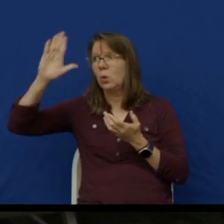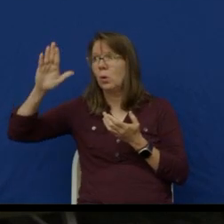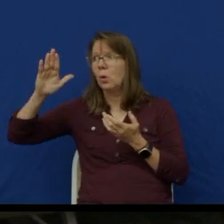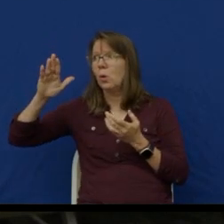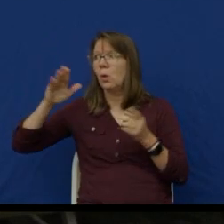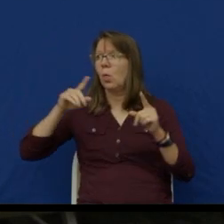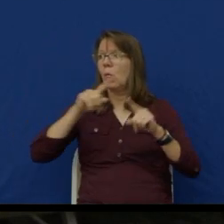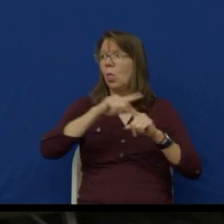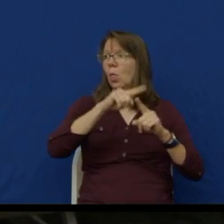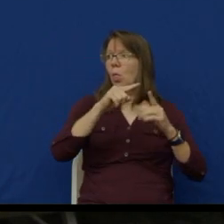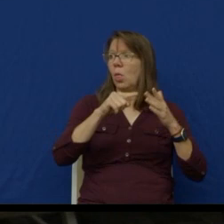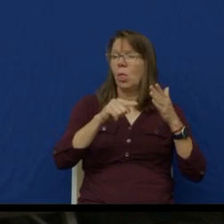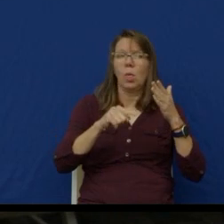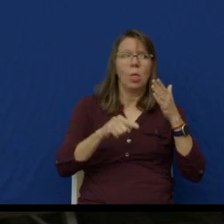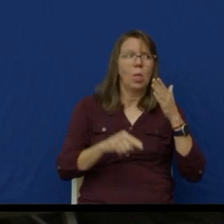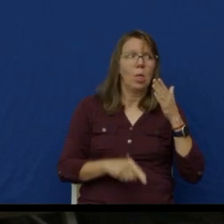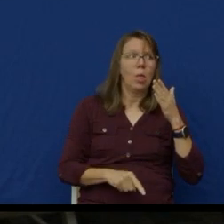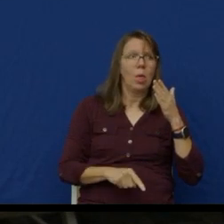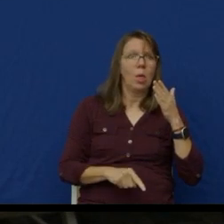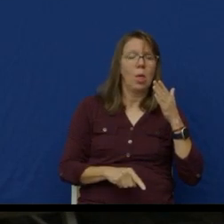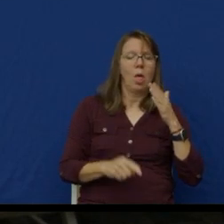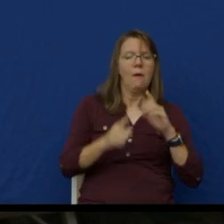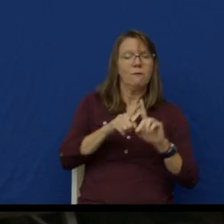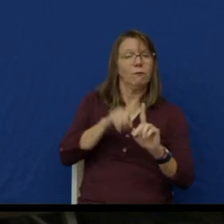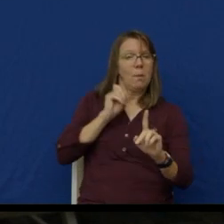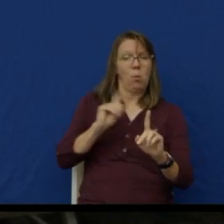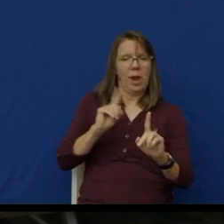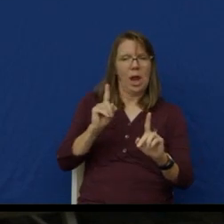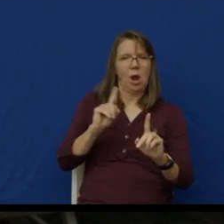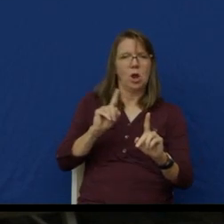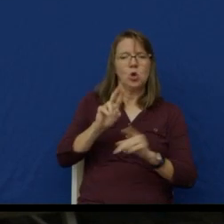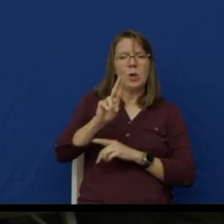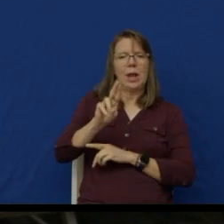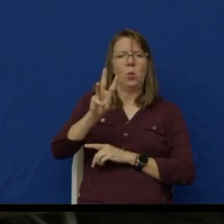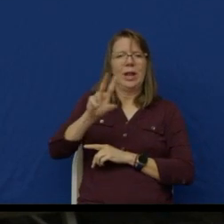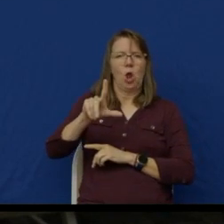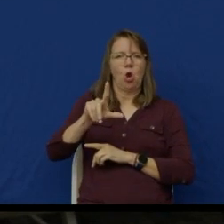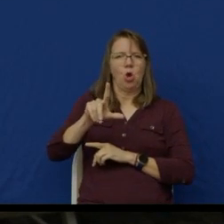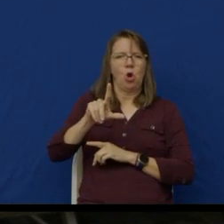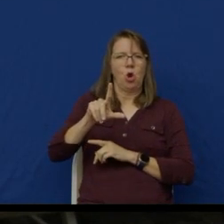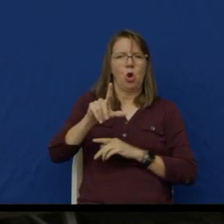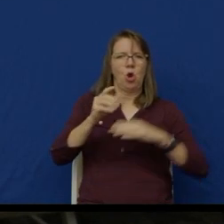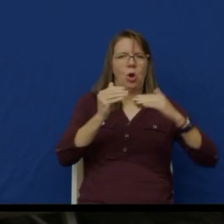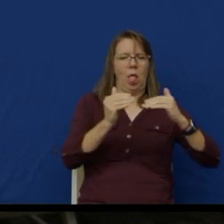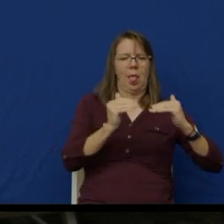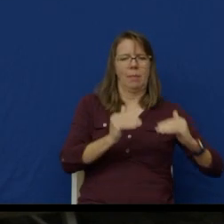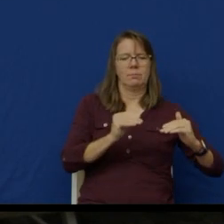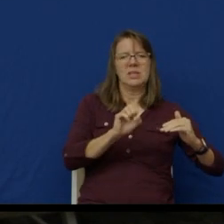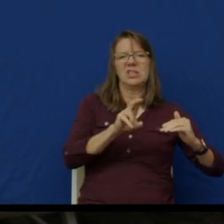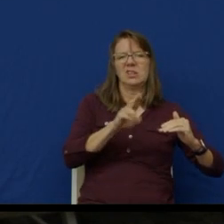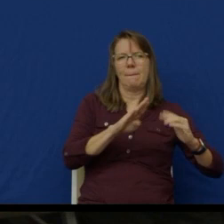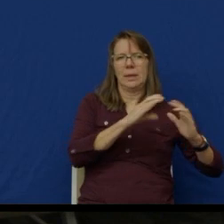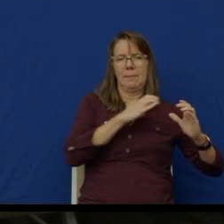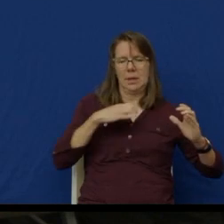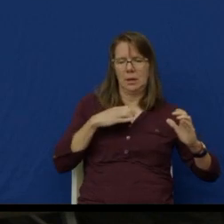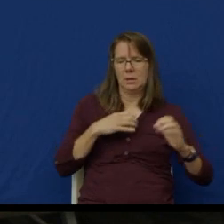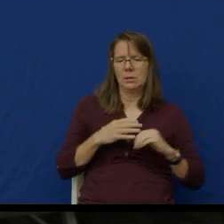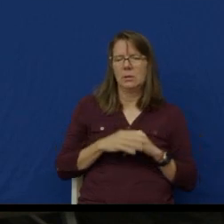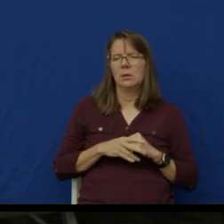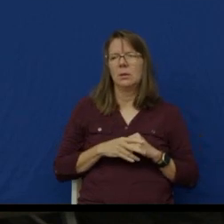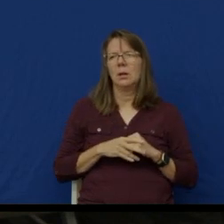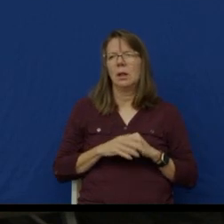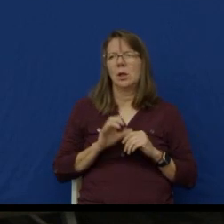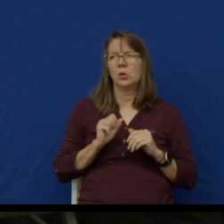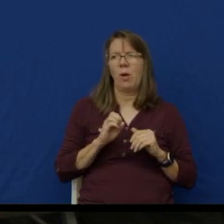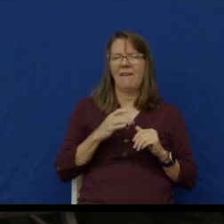up out of United We Learn subcommittees, so, and have been vetted across the council for the staying